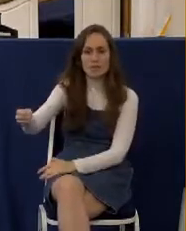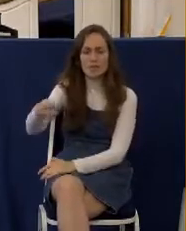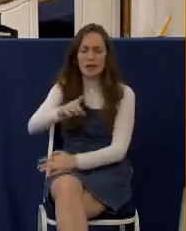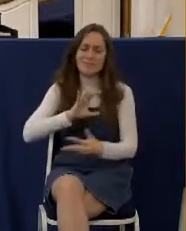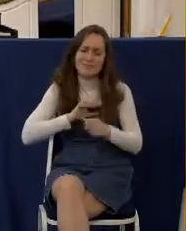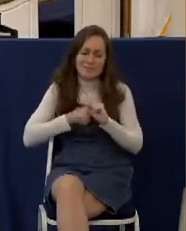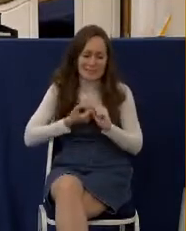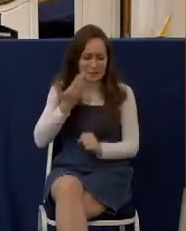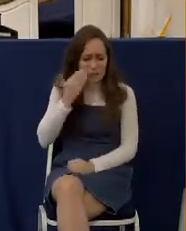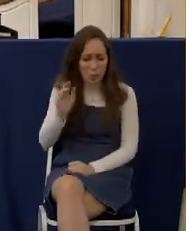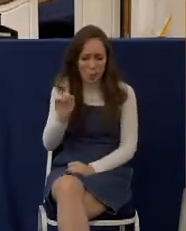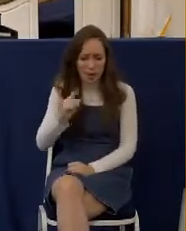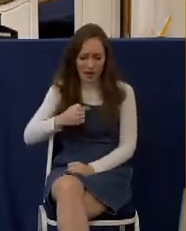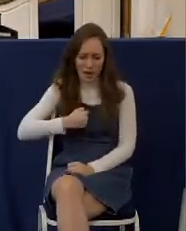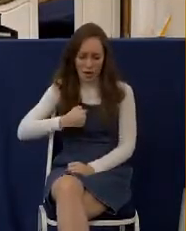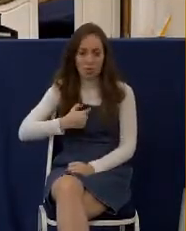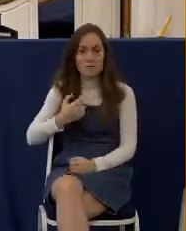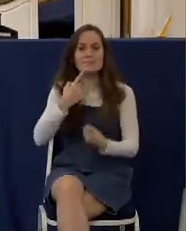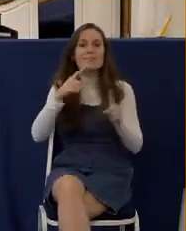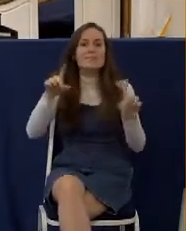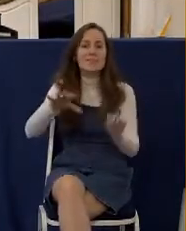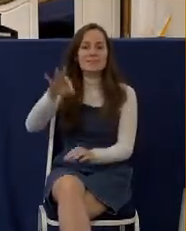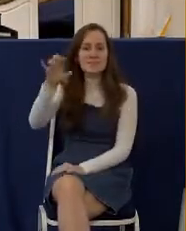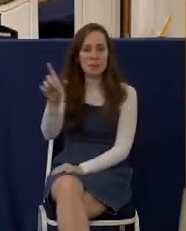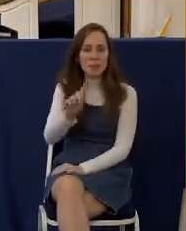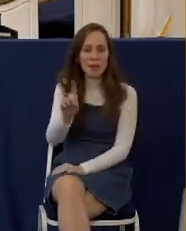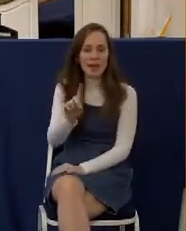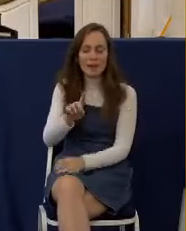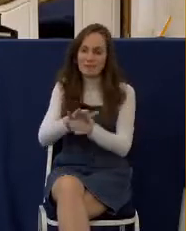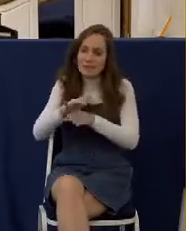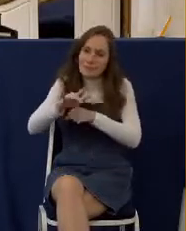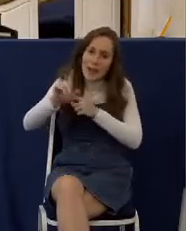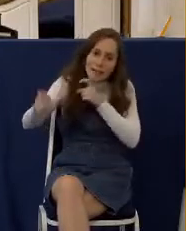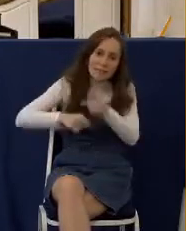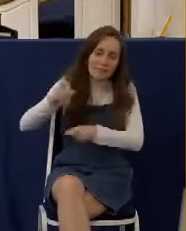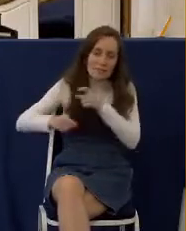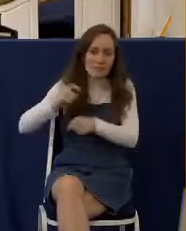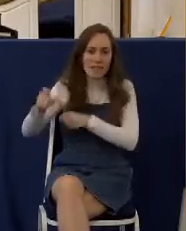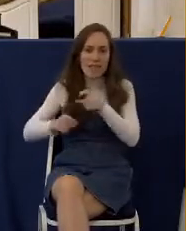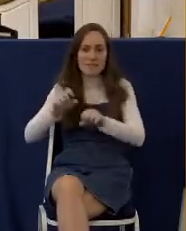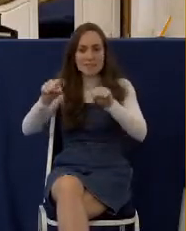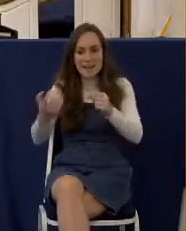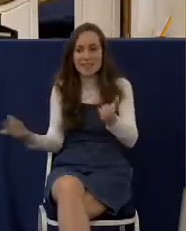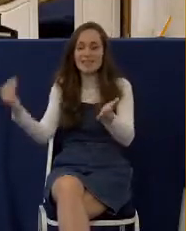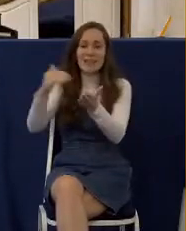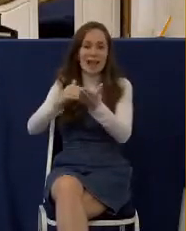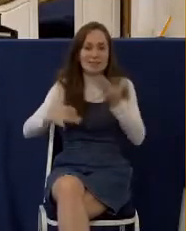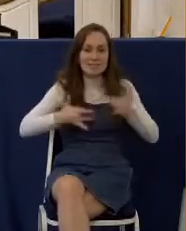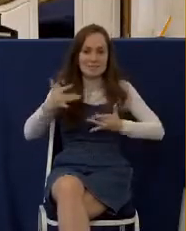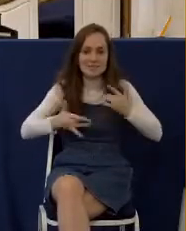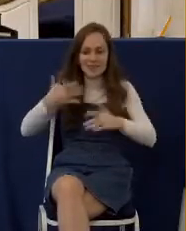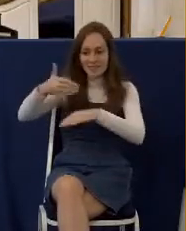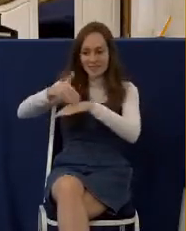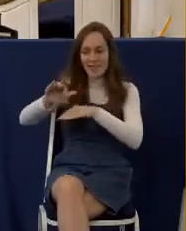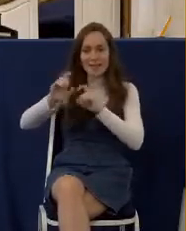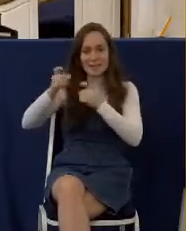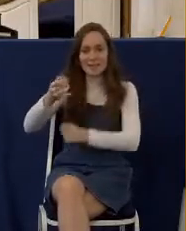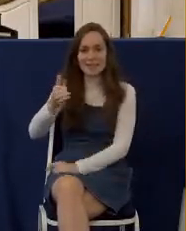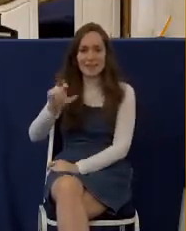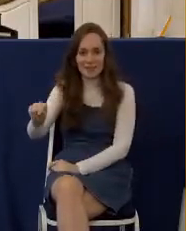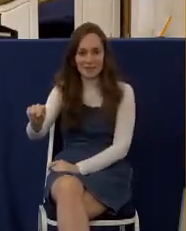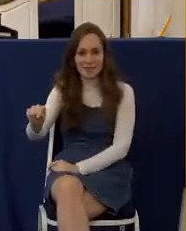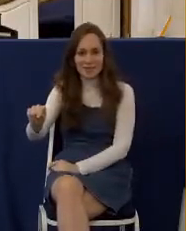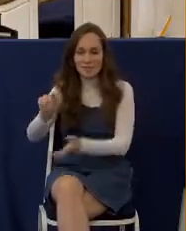time. They couldn't find me. And finally they found out, and their flourishing happened to where they could give to me again. And they sent this gift, and they did it out of